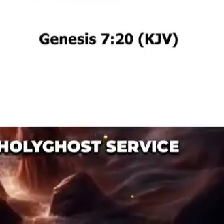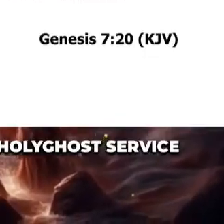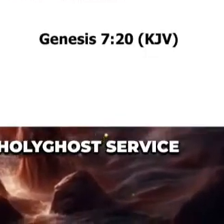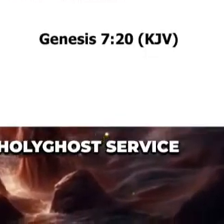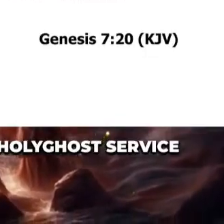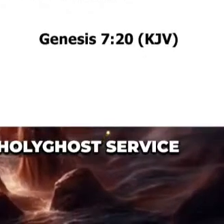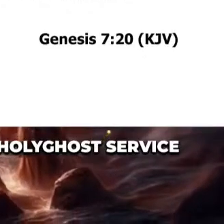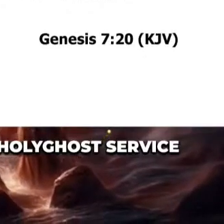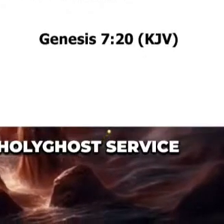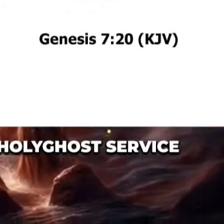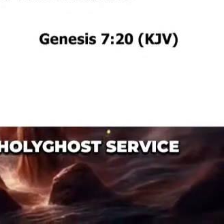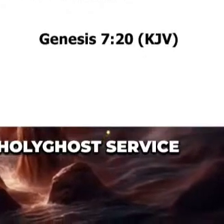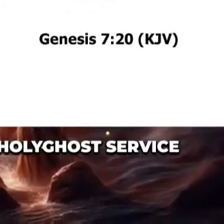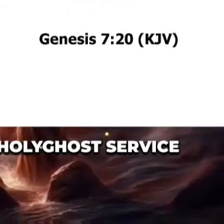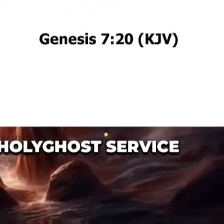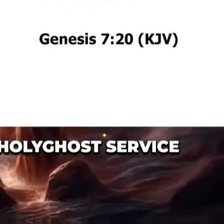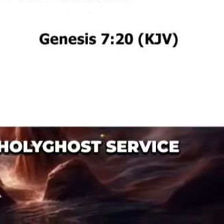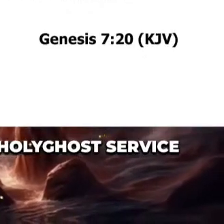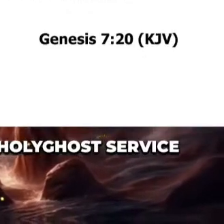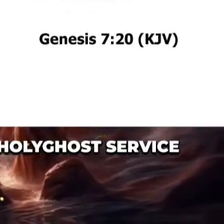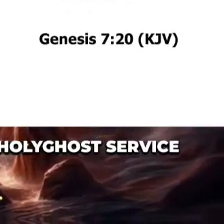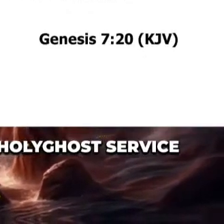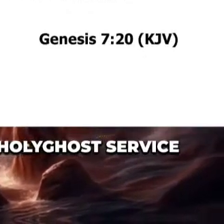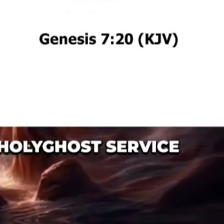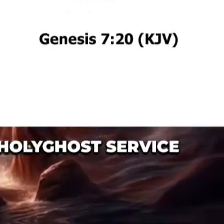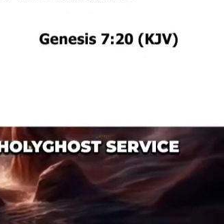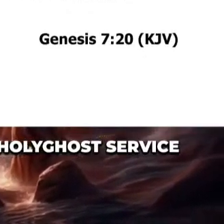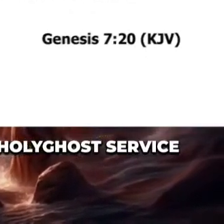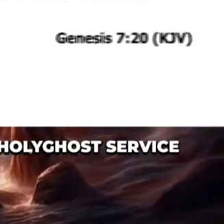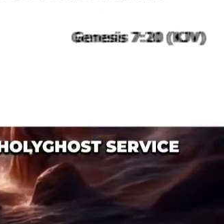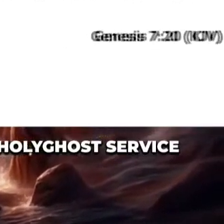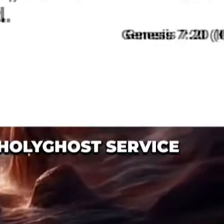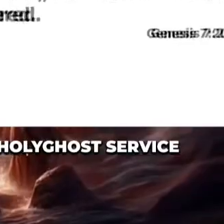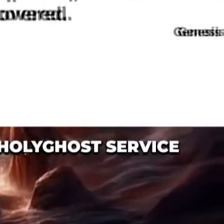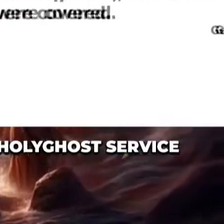From our text, we can also see